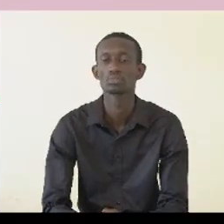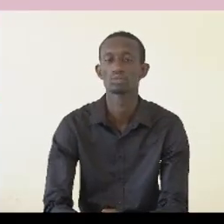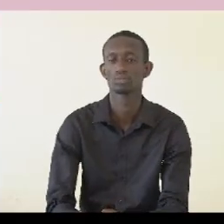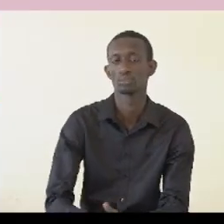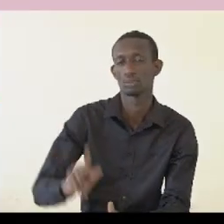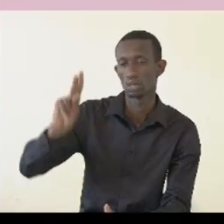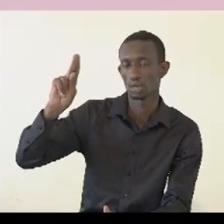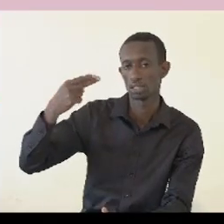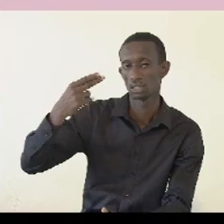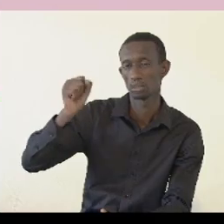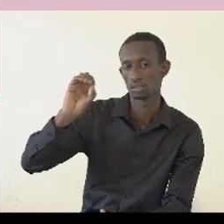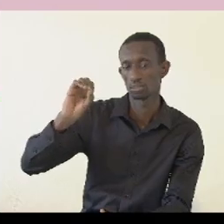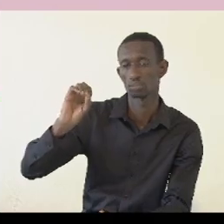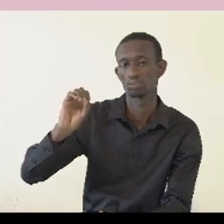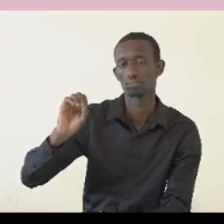KHSO3.